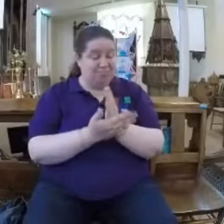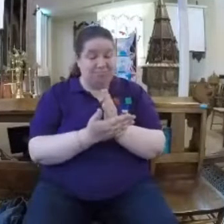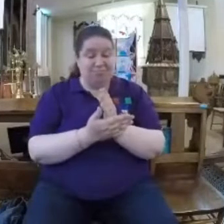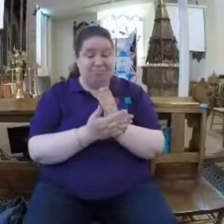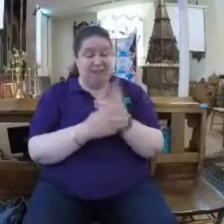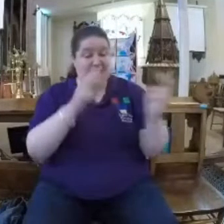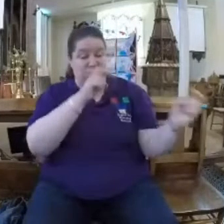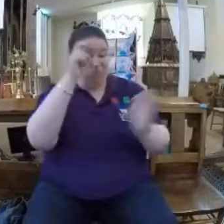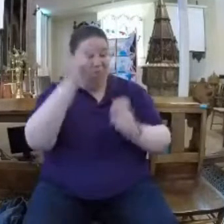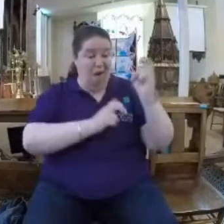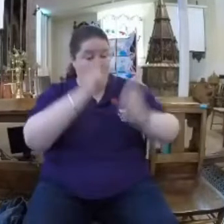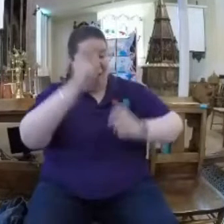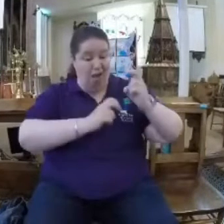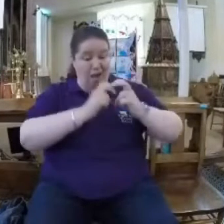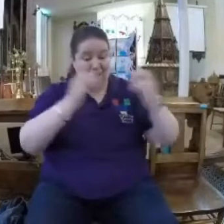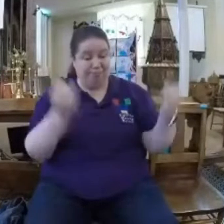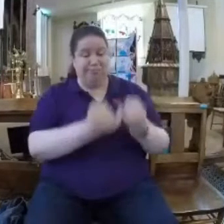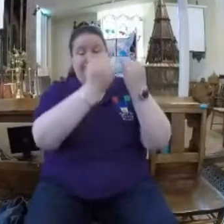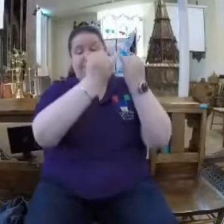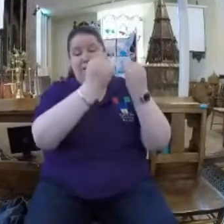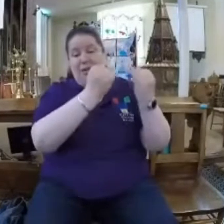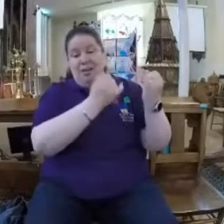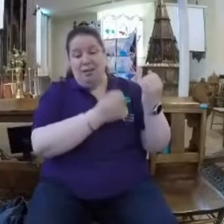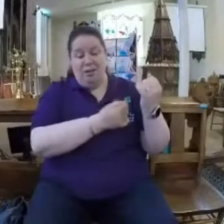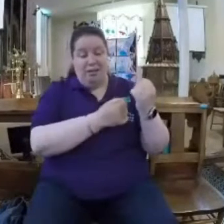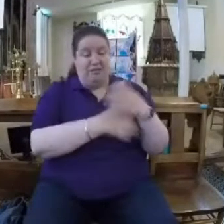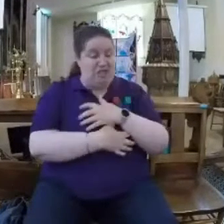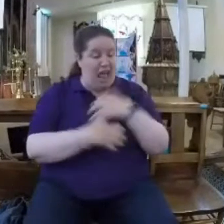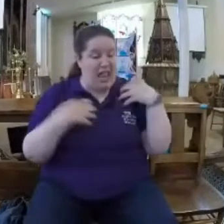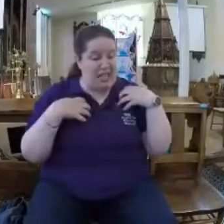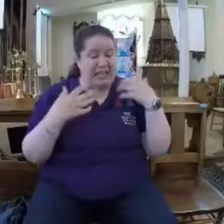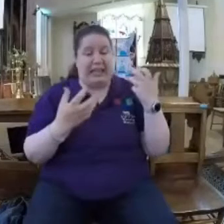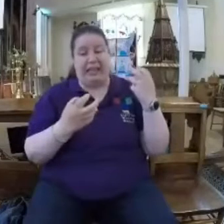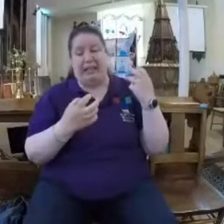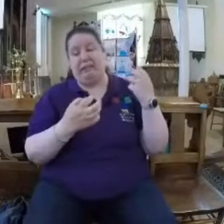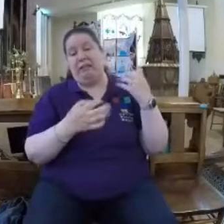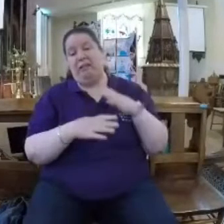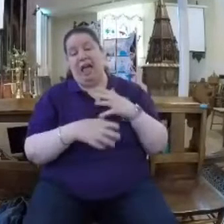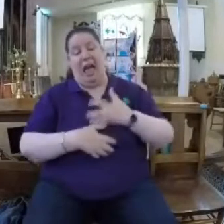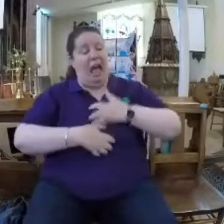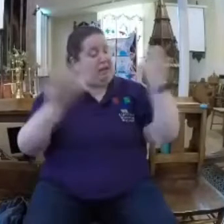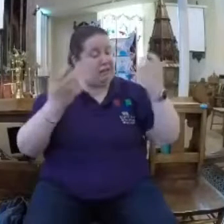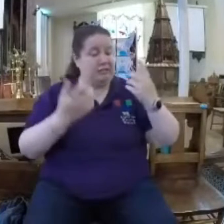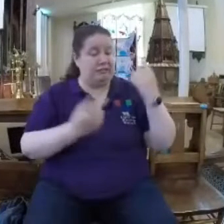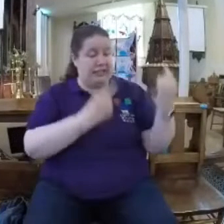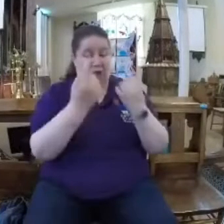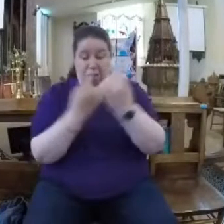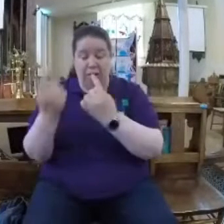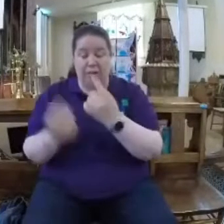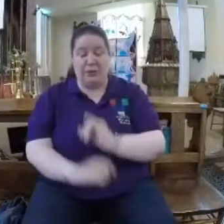of division, of wounds, of jealousy, and of hatred.